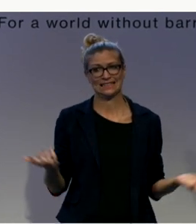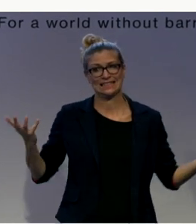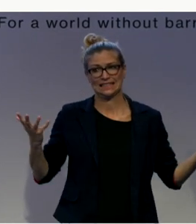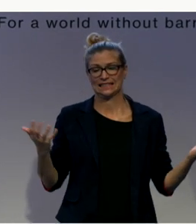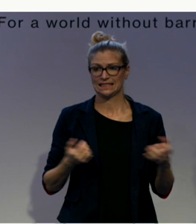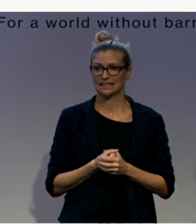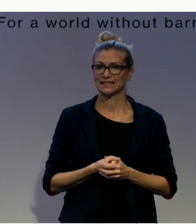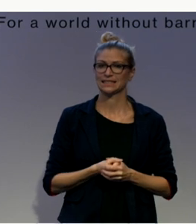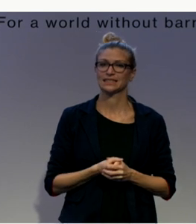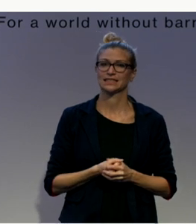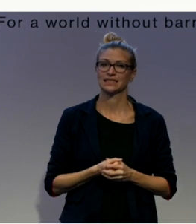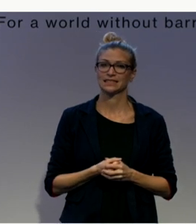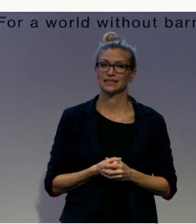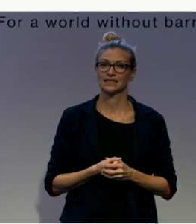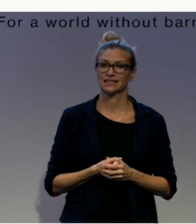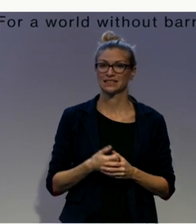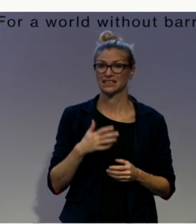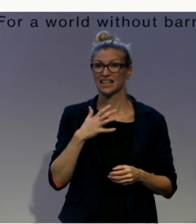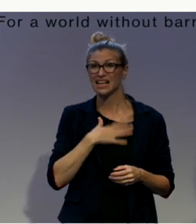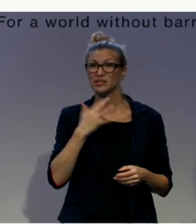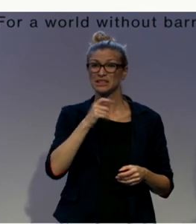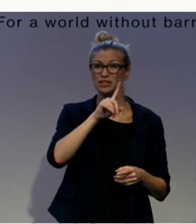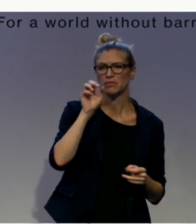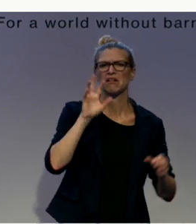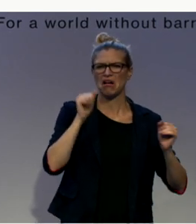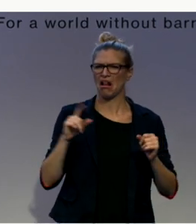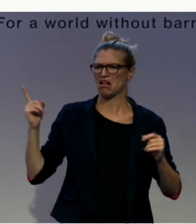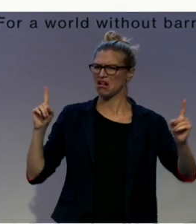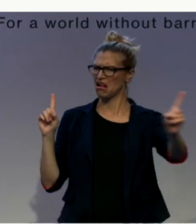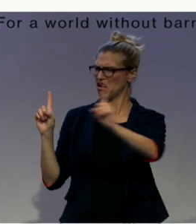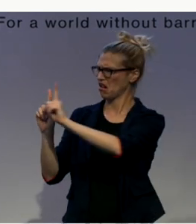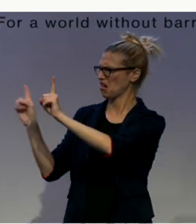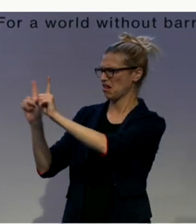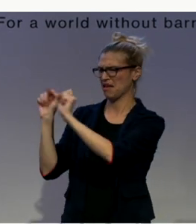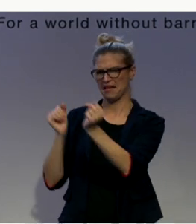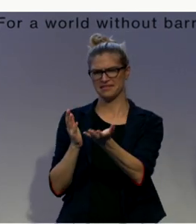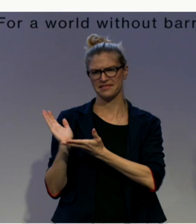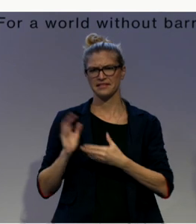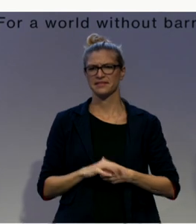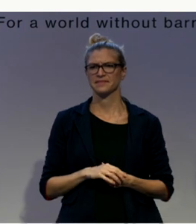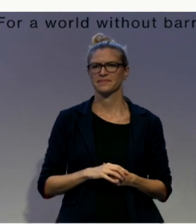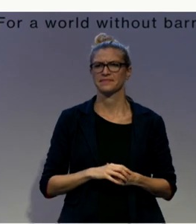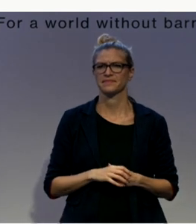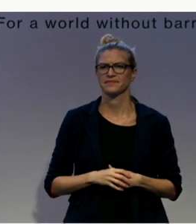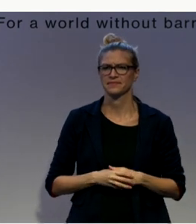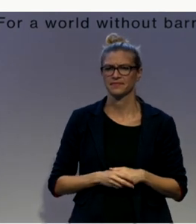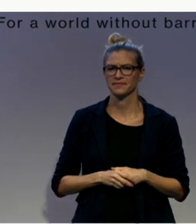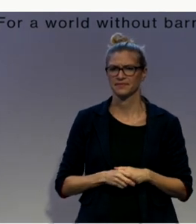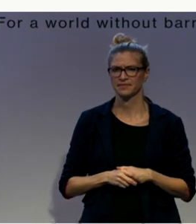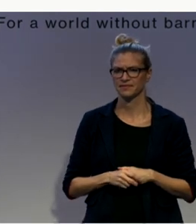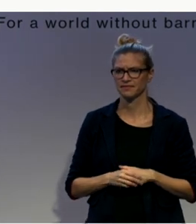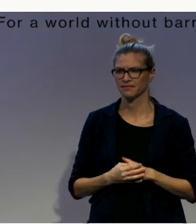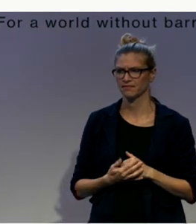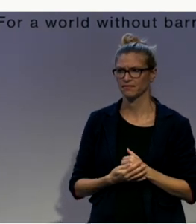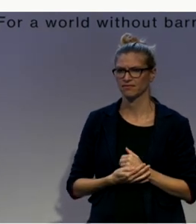maybe if anybody has questions after the session, we are available. There is one question. Maybe we close the